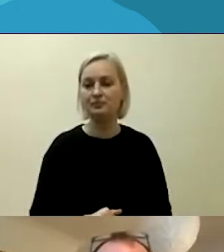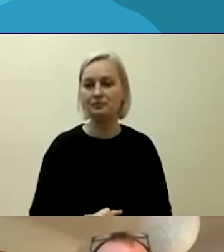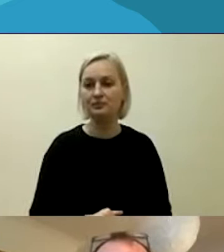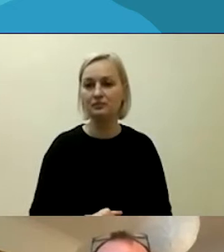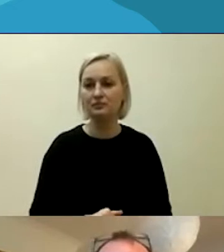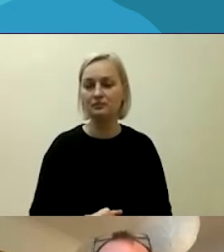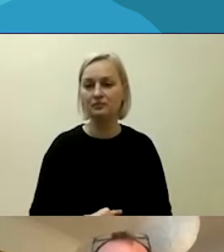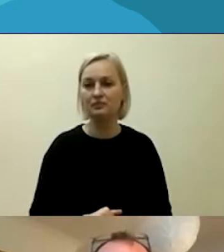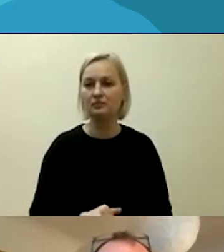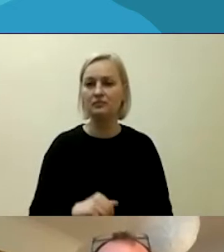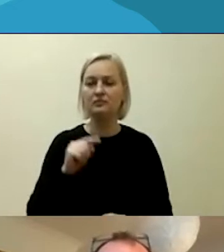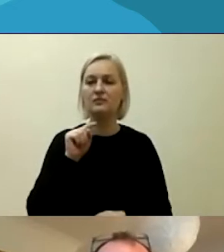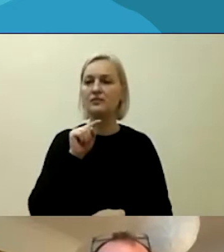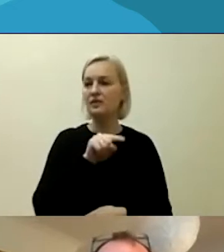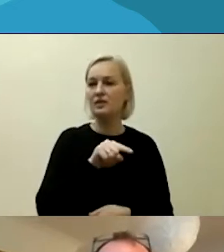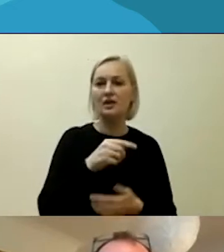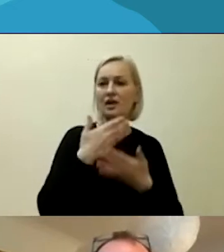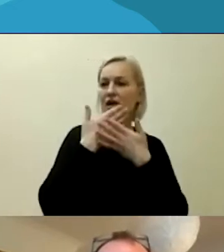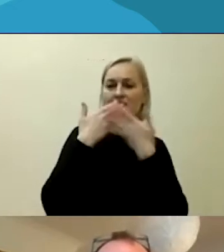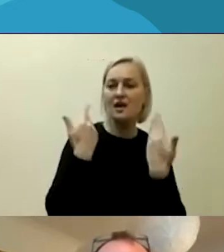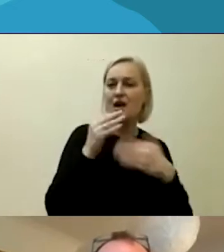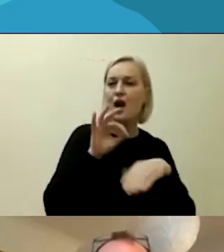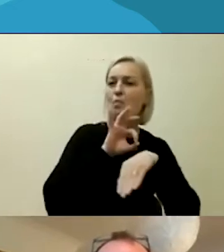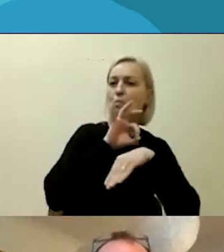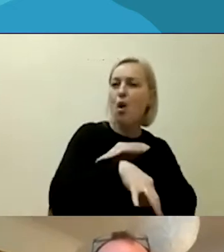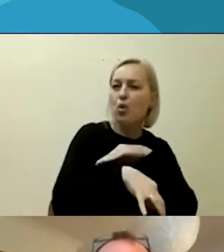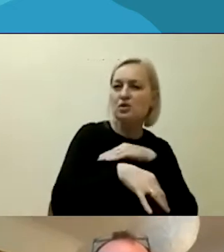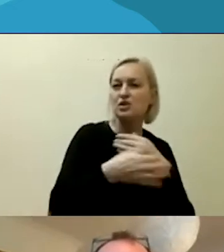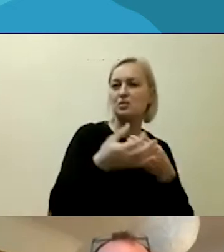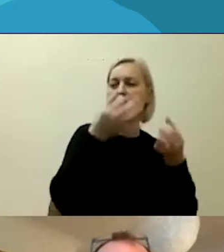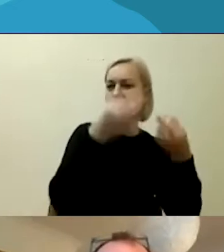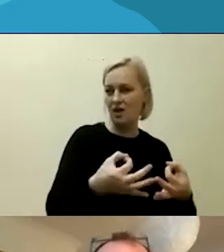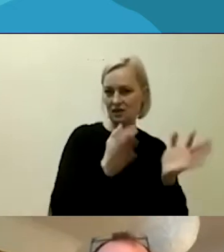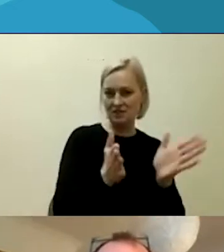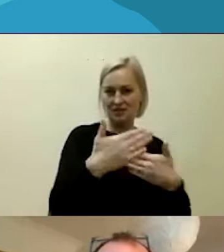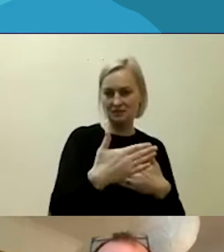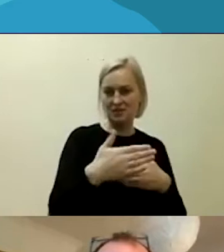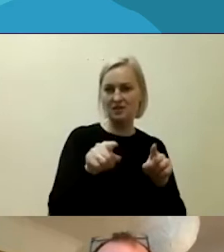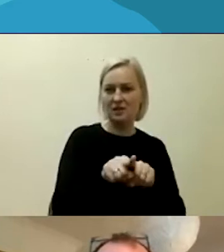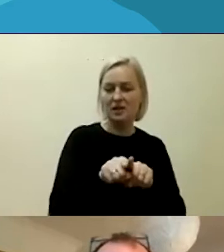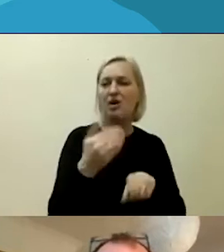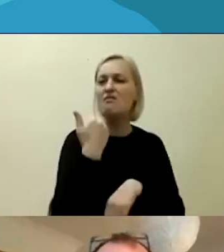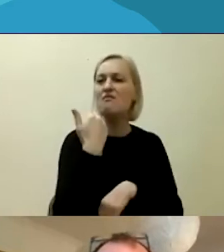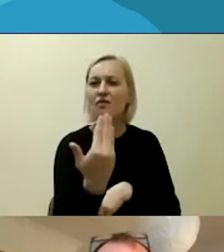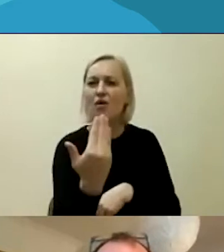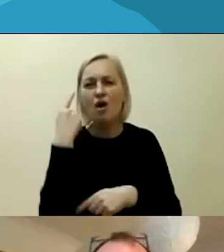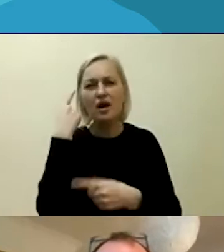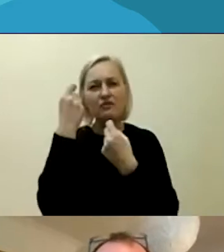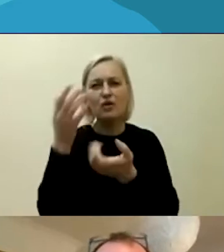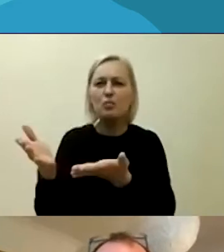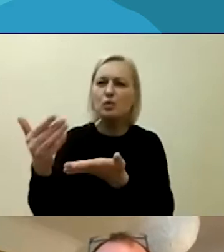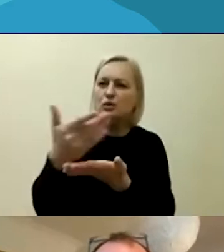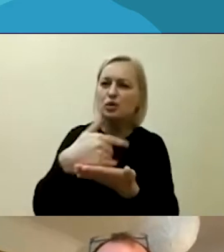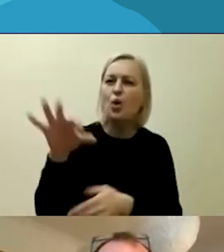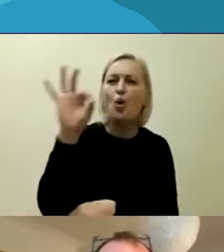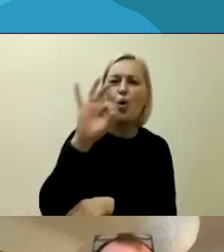for collecting information on a crime for the purposes of a criminal investigation. And that